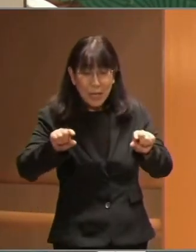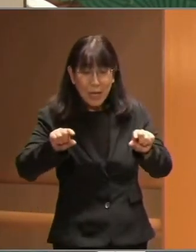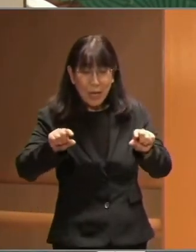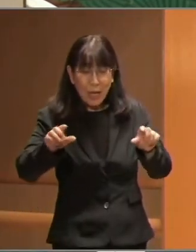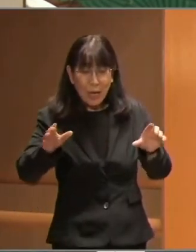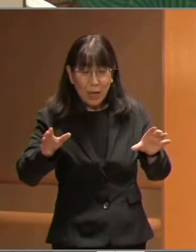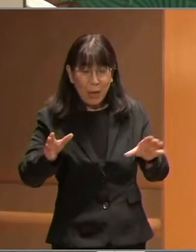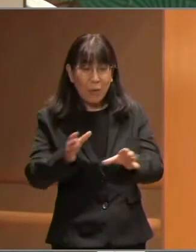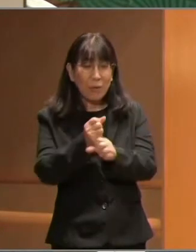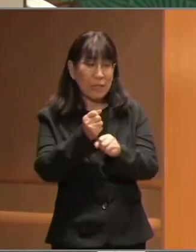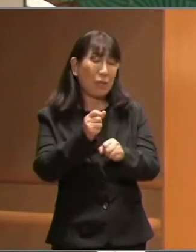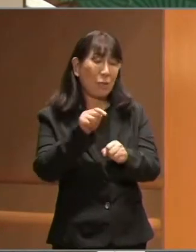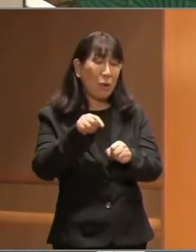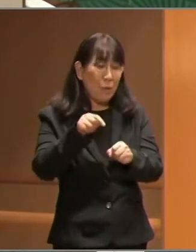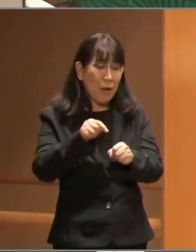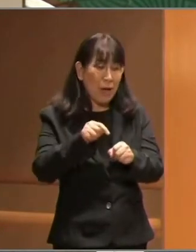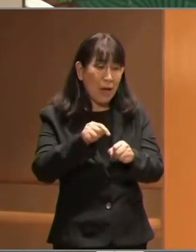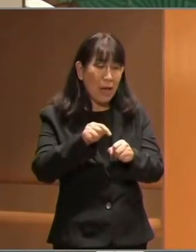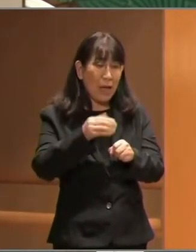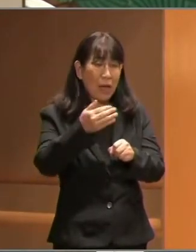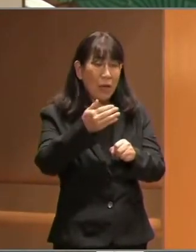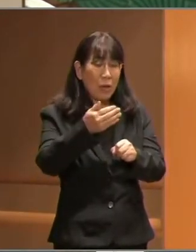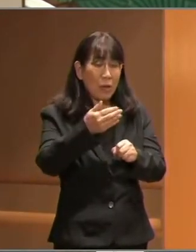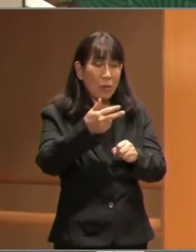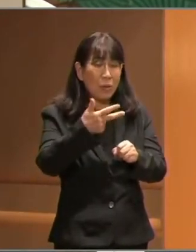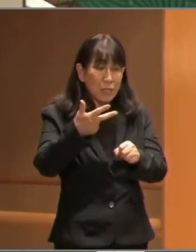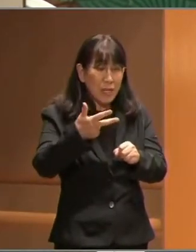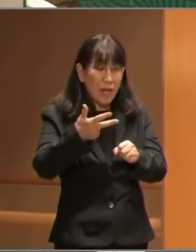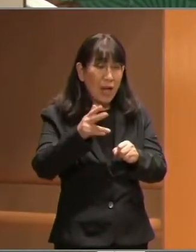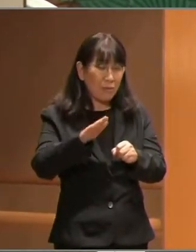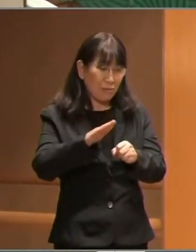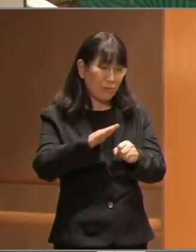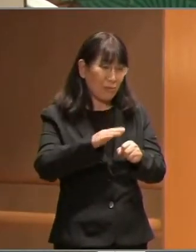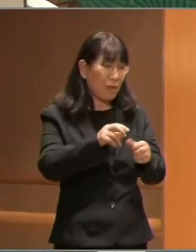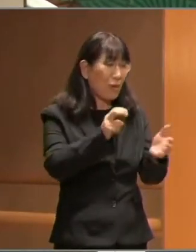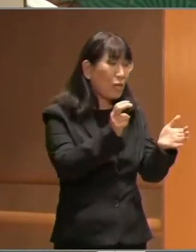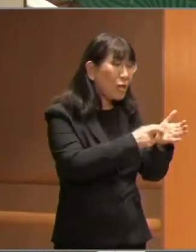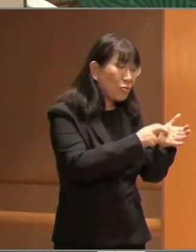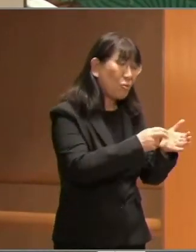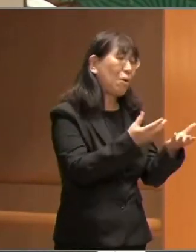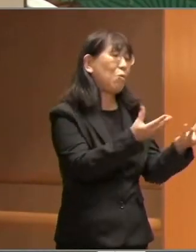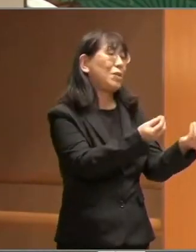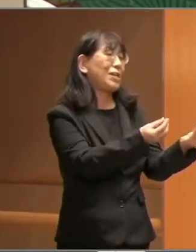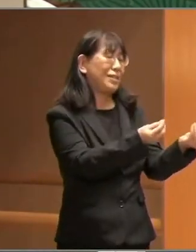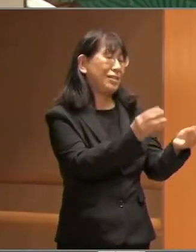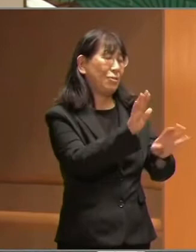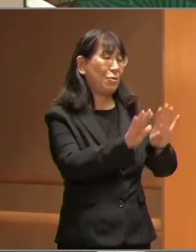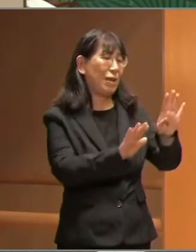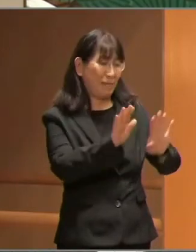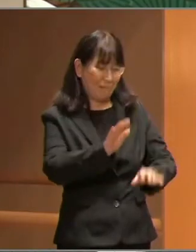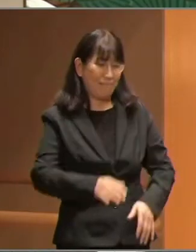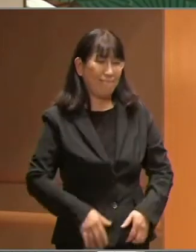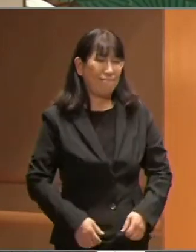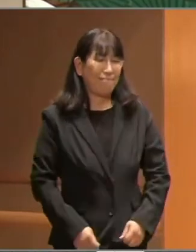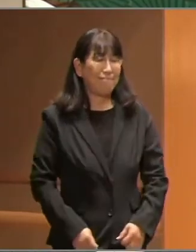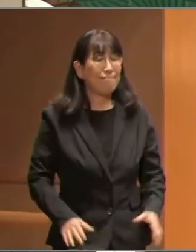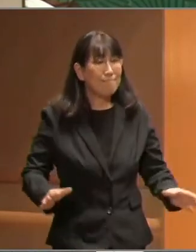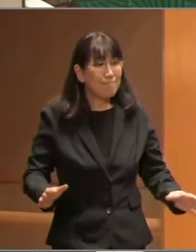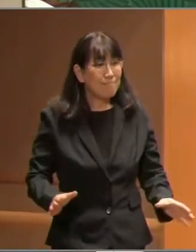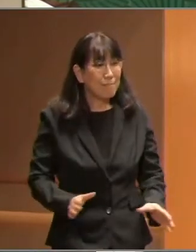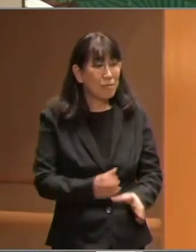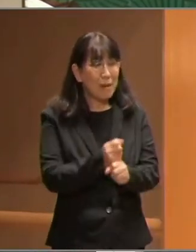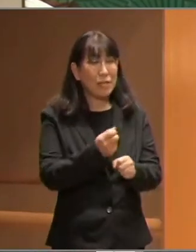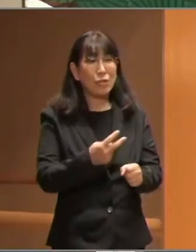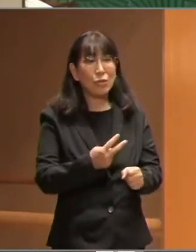features becomes opposite. The paper on the wooden plate becomes stronger, and